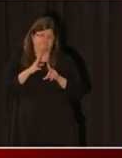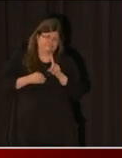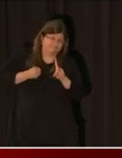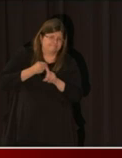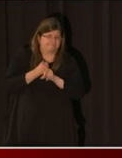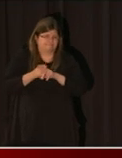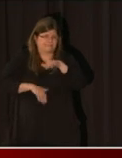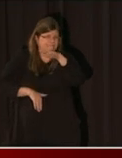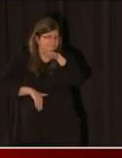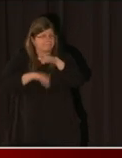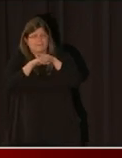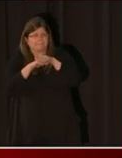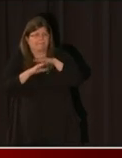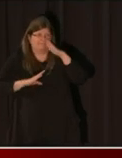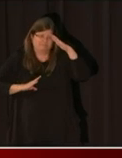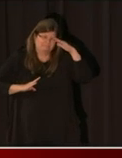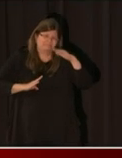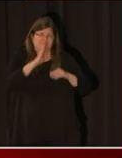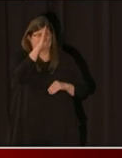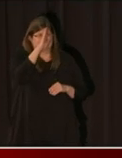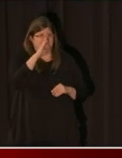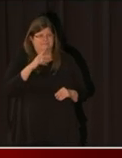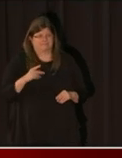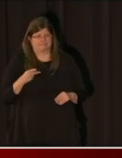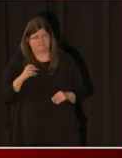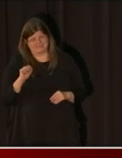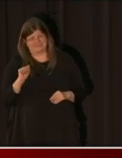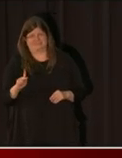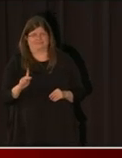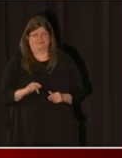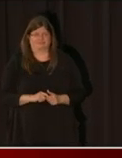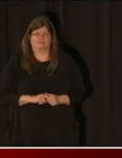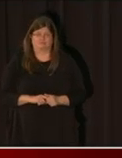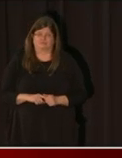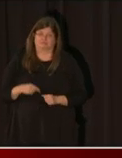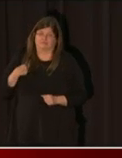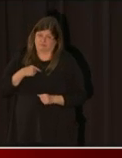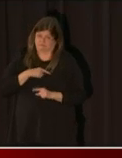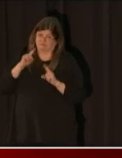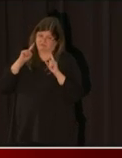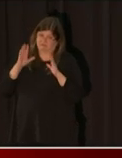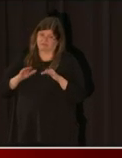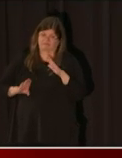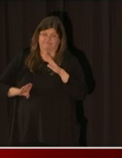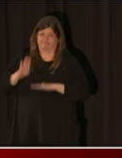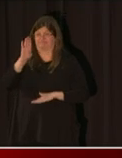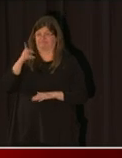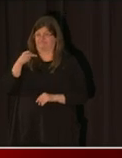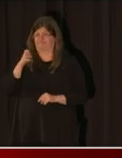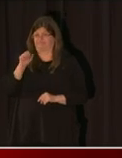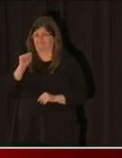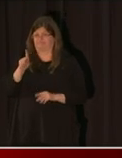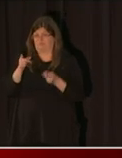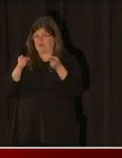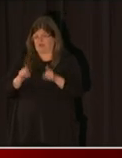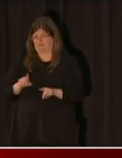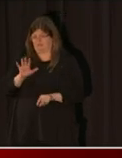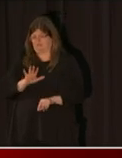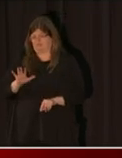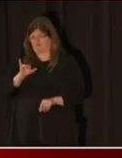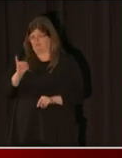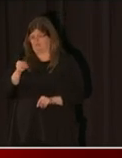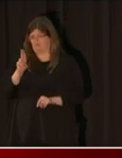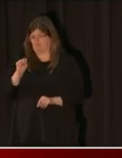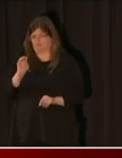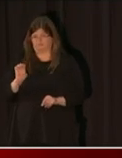So we expected the peaks for hospitalizations to occur in June.